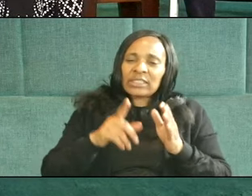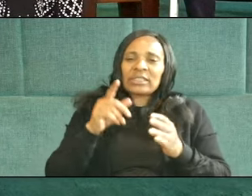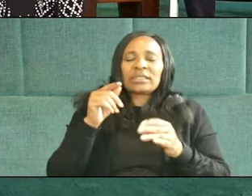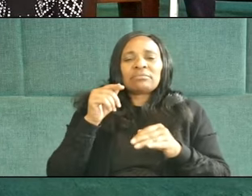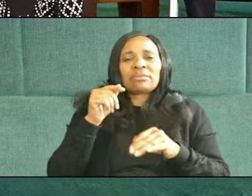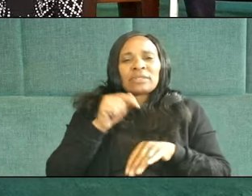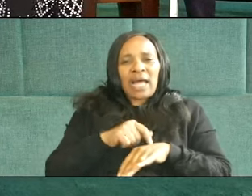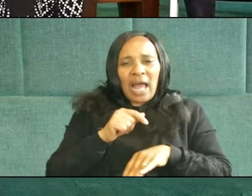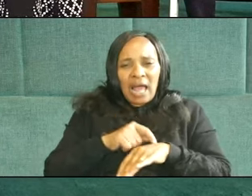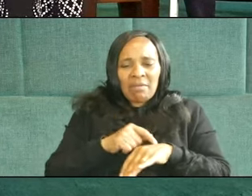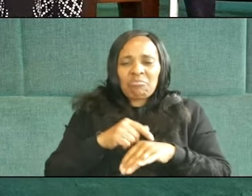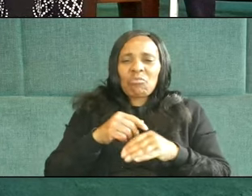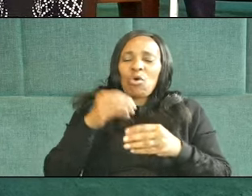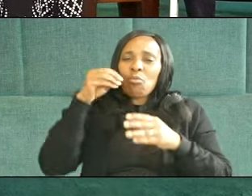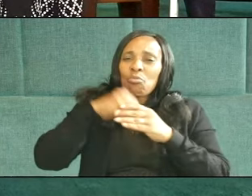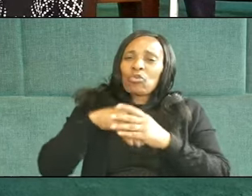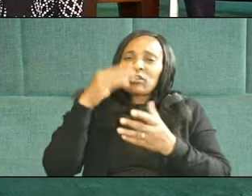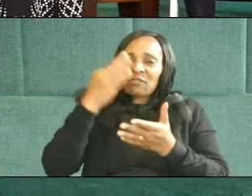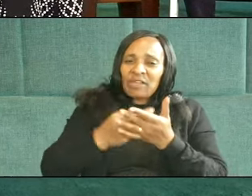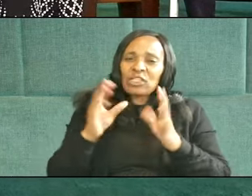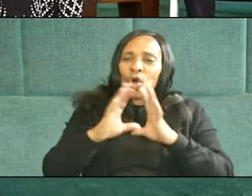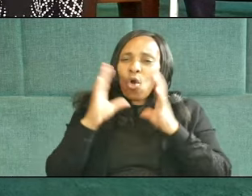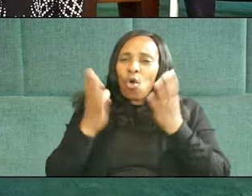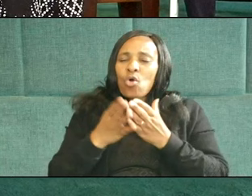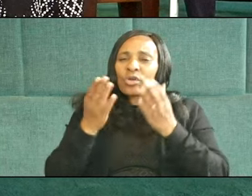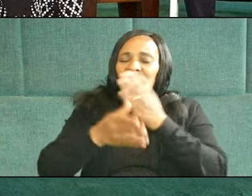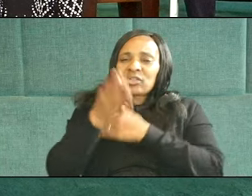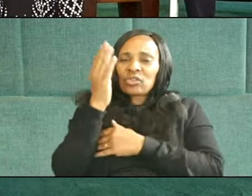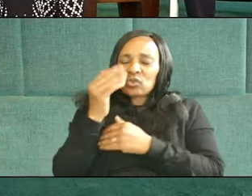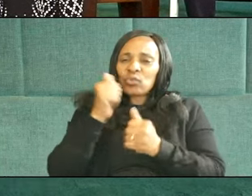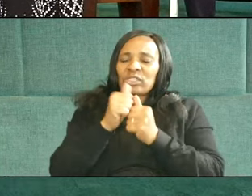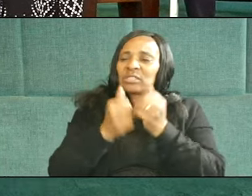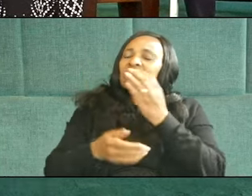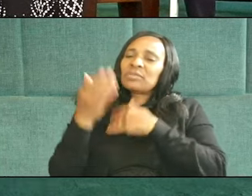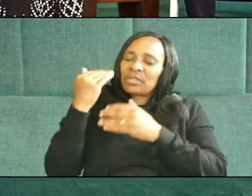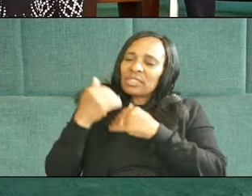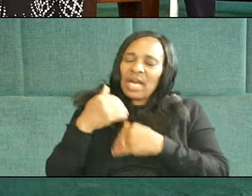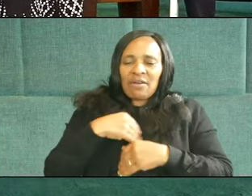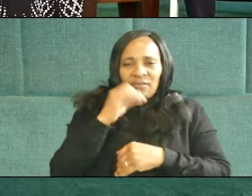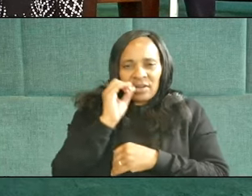put his faith wholly in God, in which previously he hadn't.